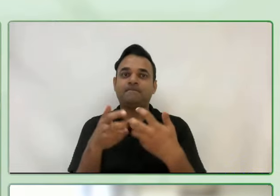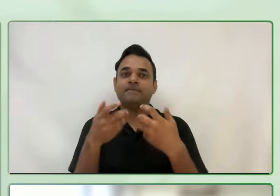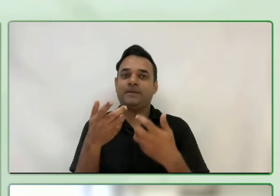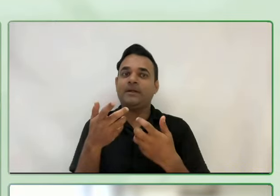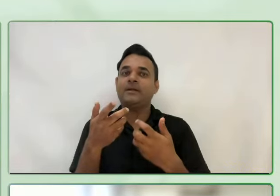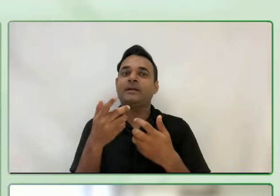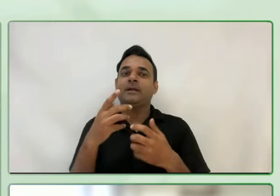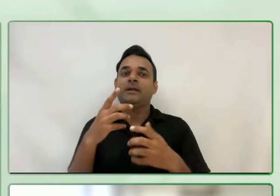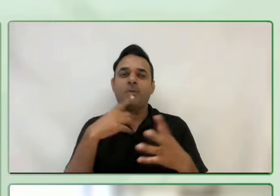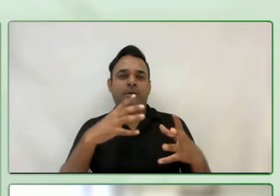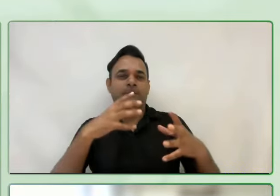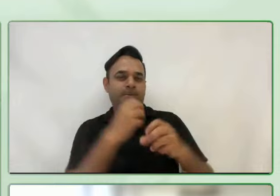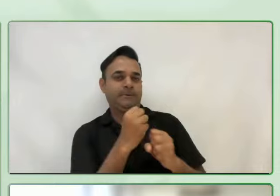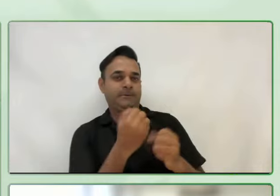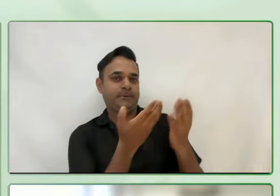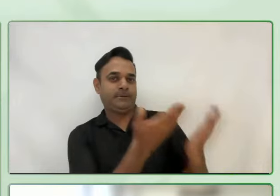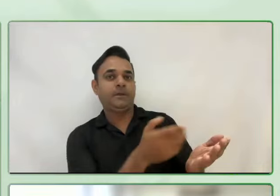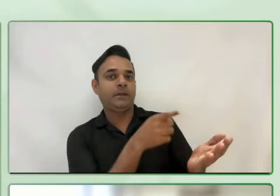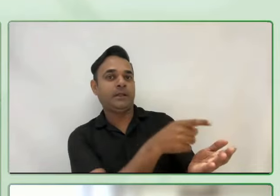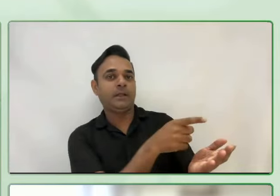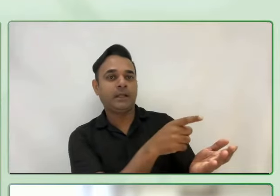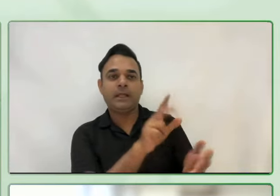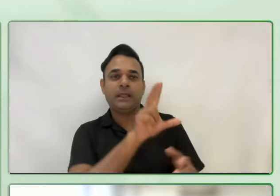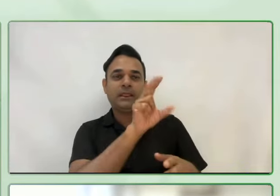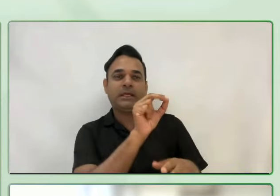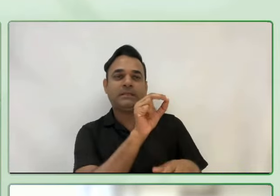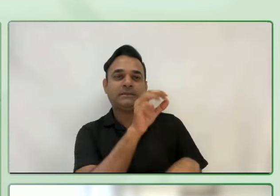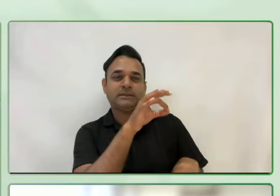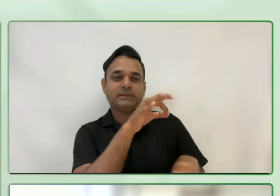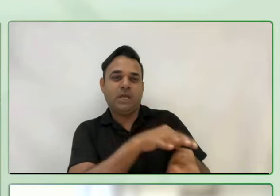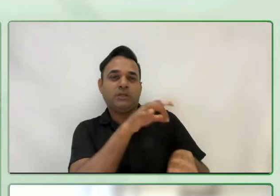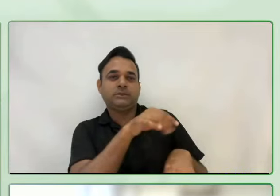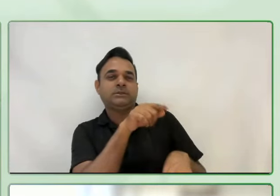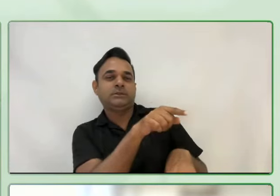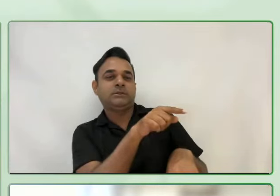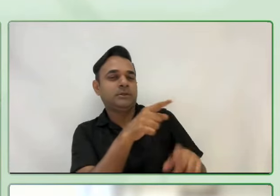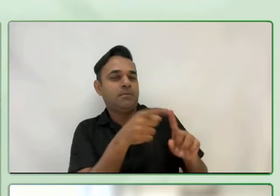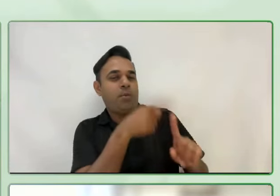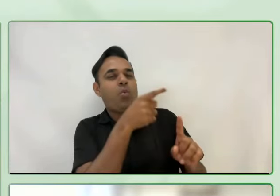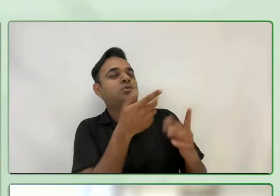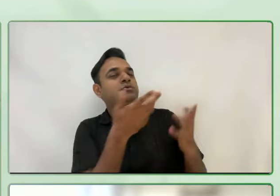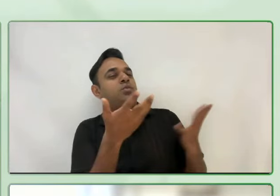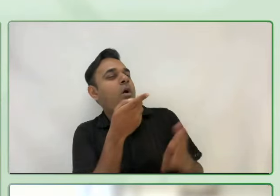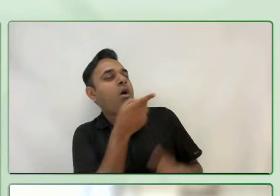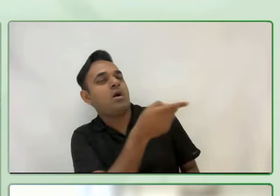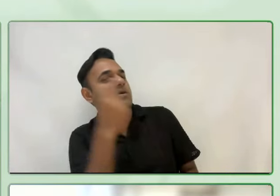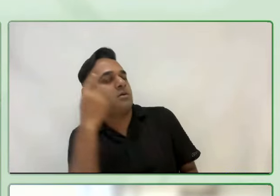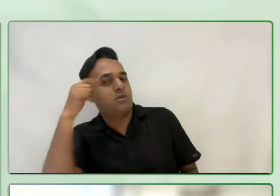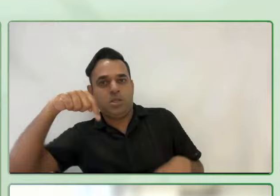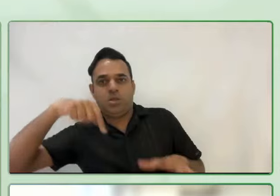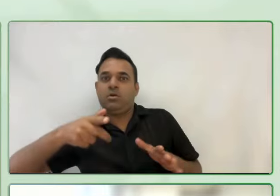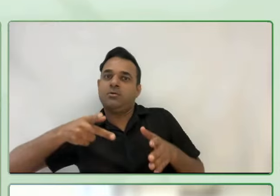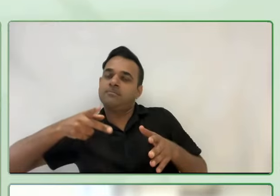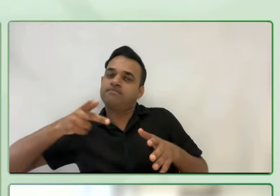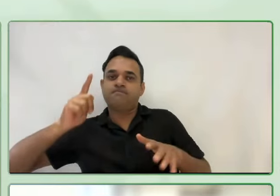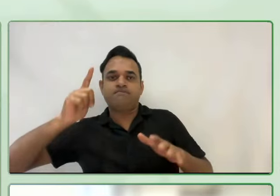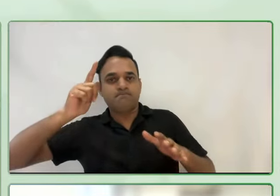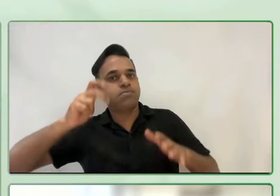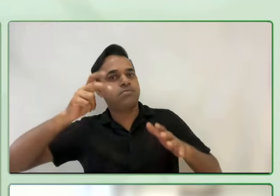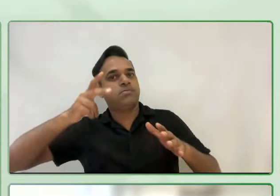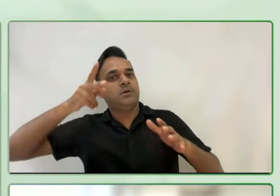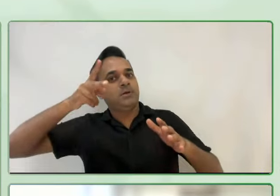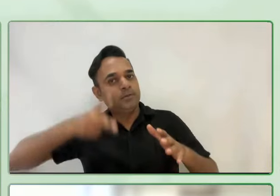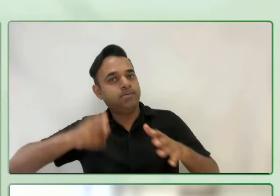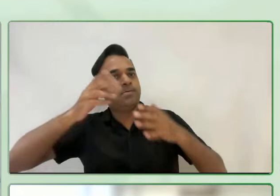Listen to the lived experience, use that information, and use those top tips from the network to then take that to your C-suite and